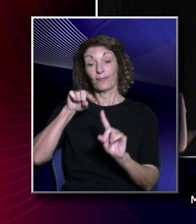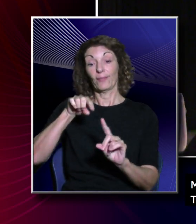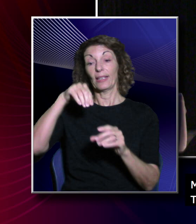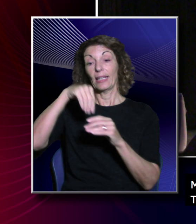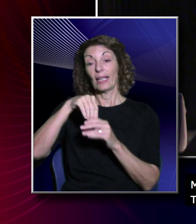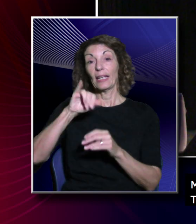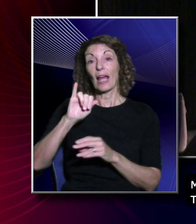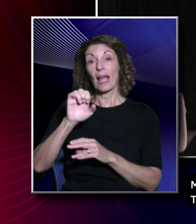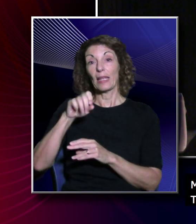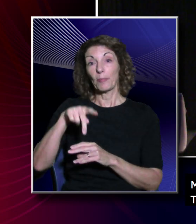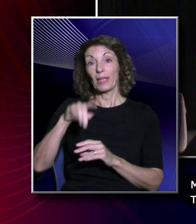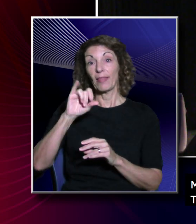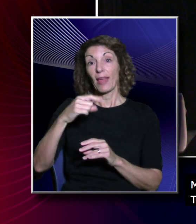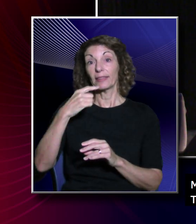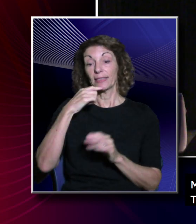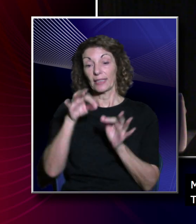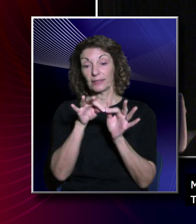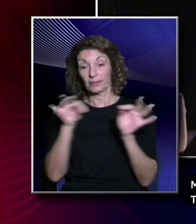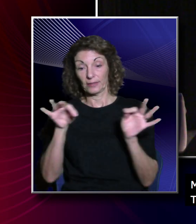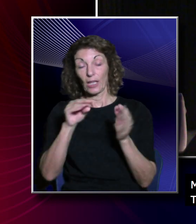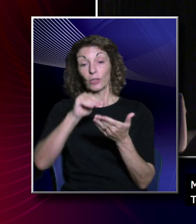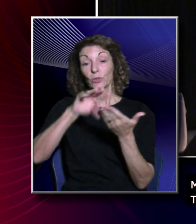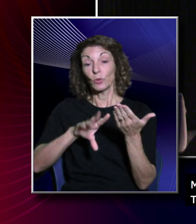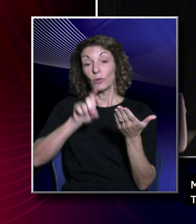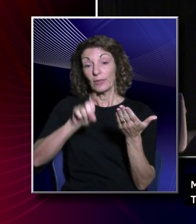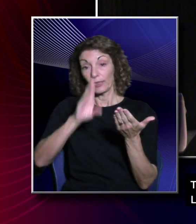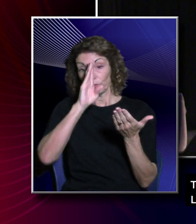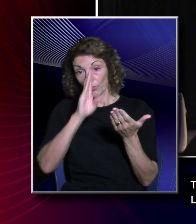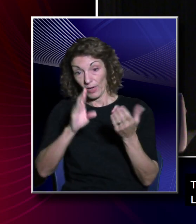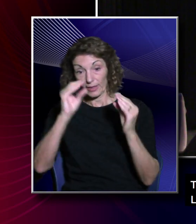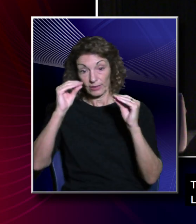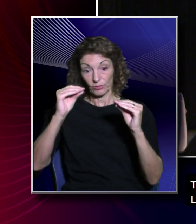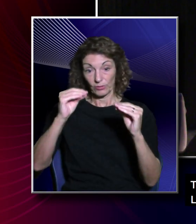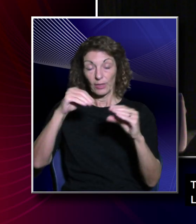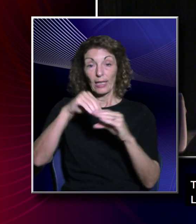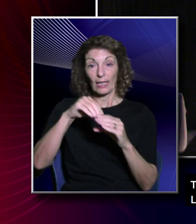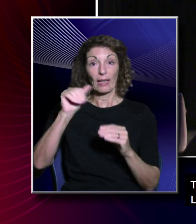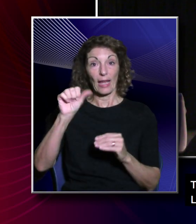direct instruction in American Sign Language,